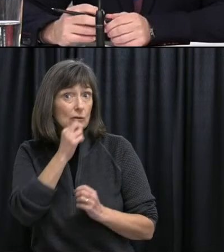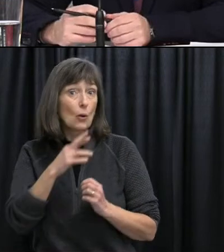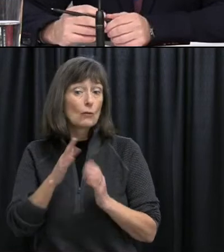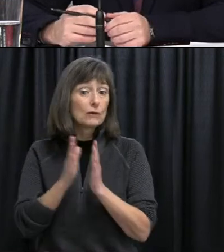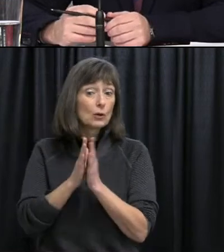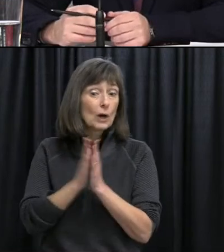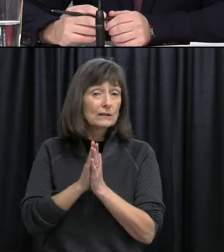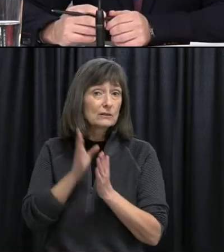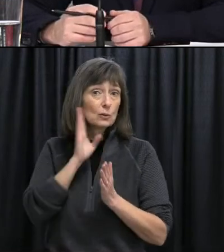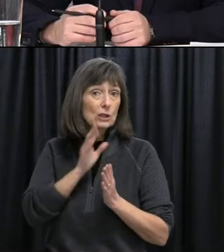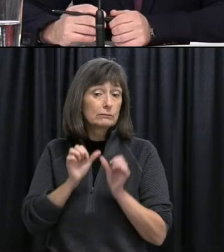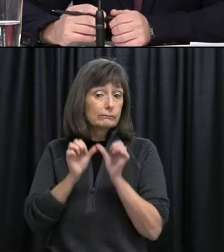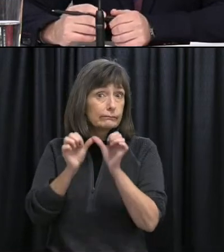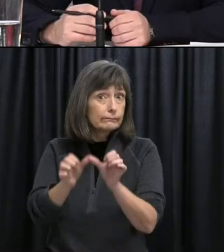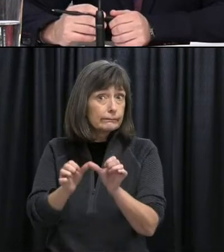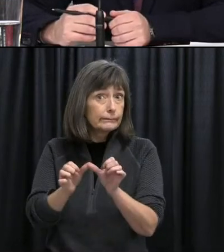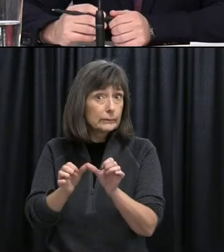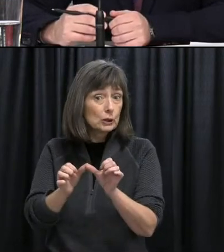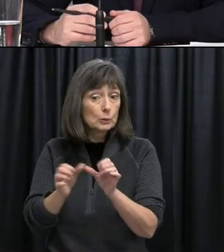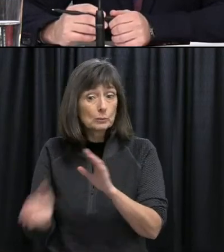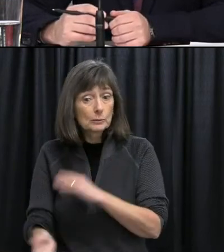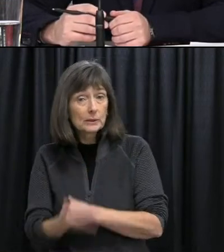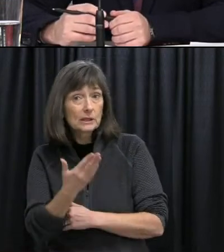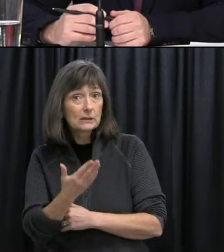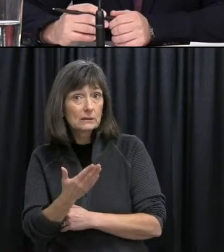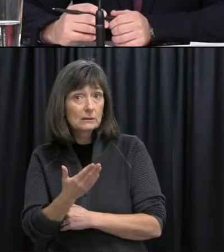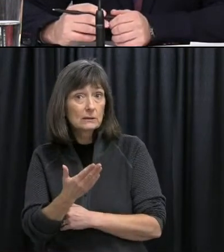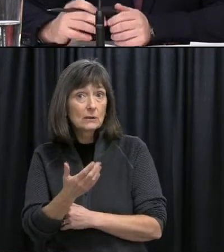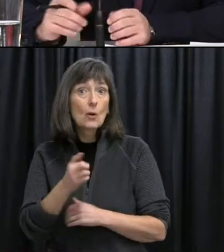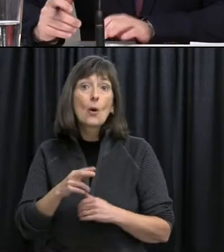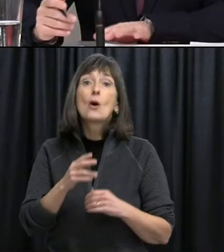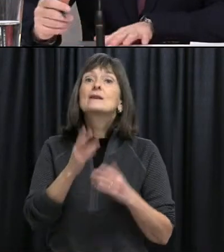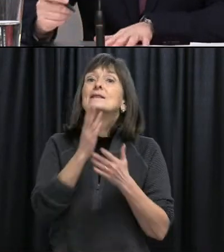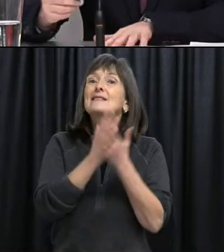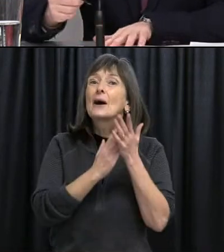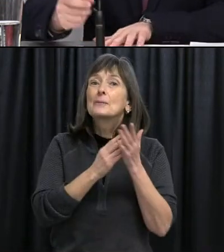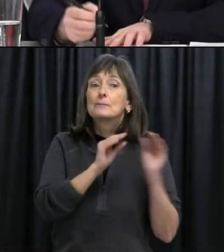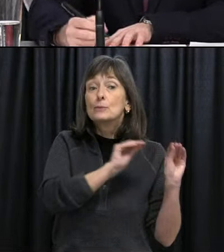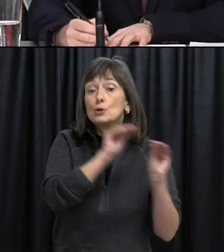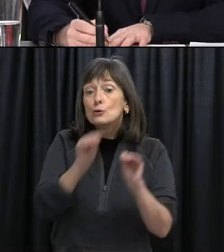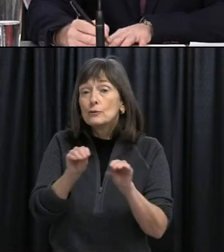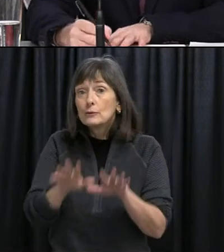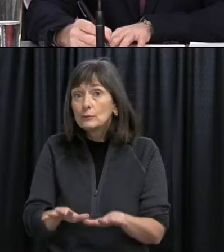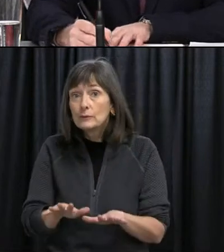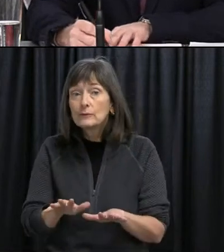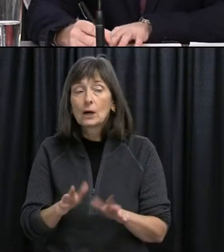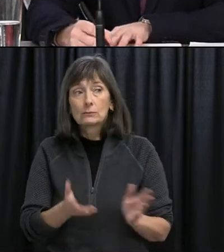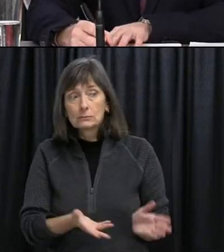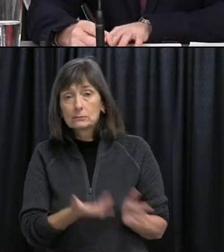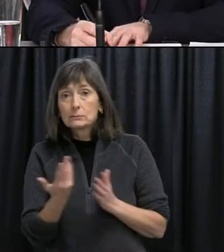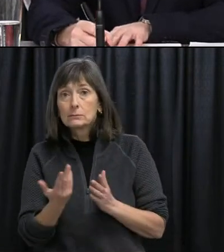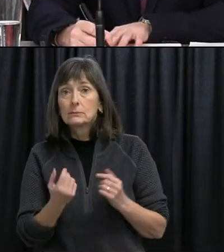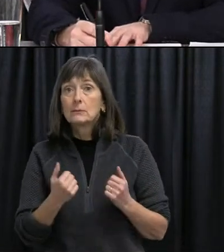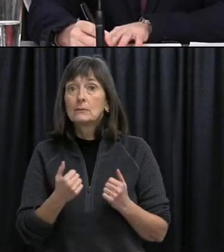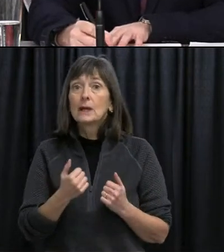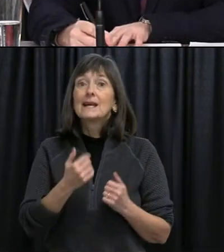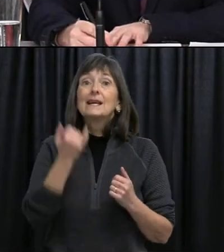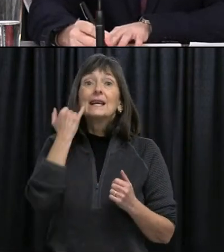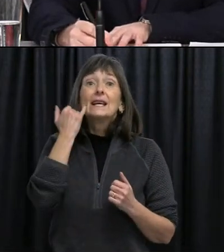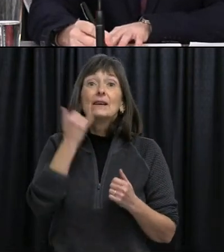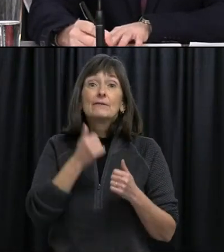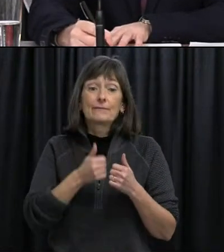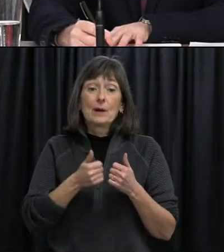is more common. Is the province prepared to welcome more relocations and possibly even promote it as a way to support our economic